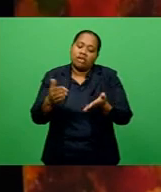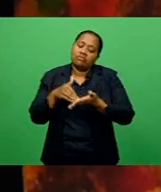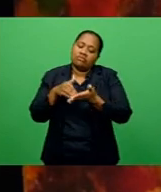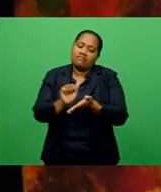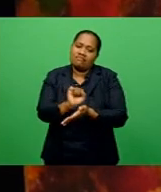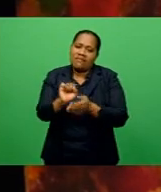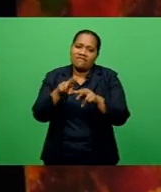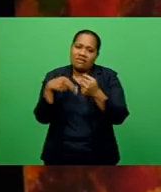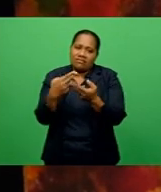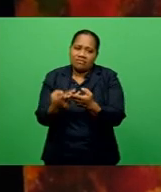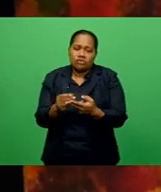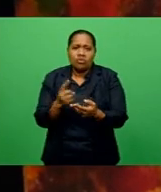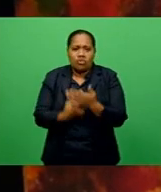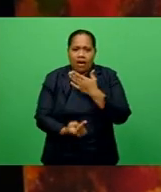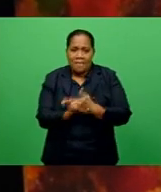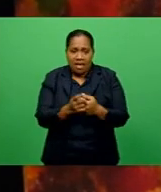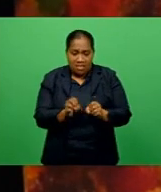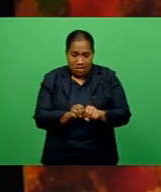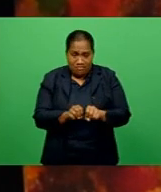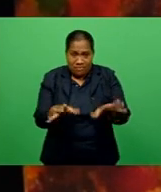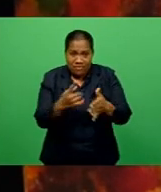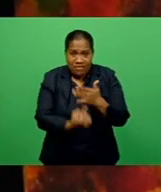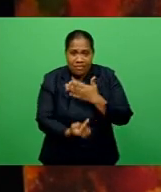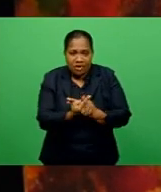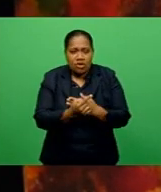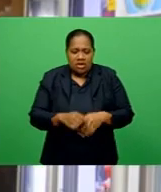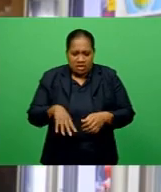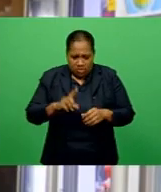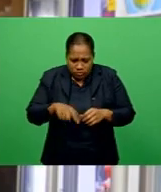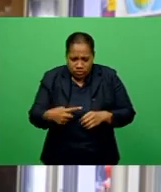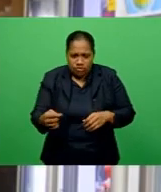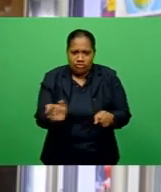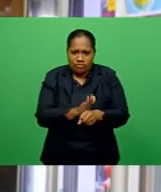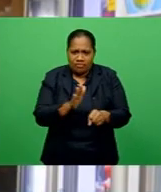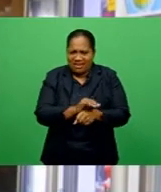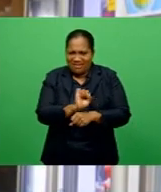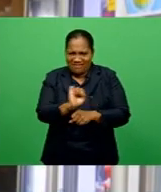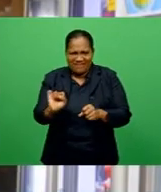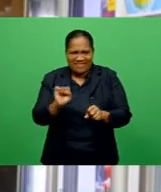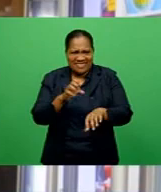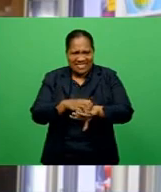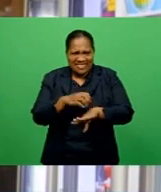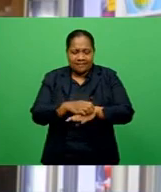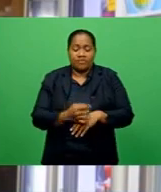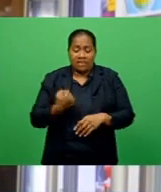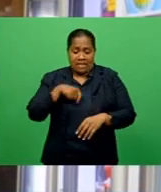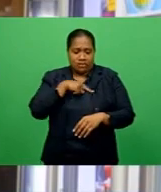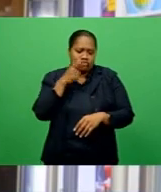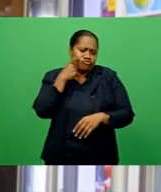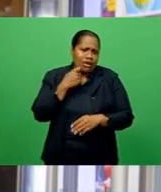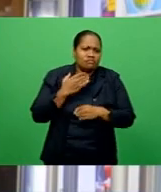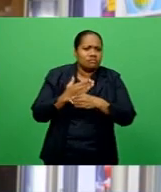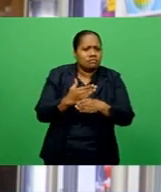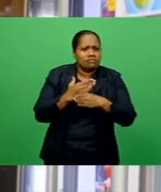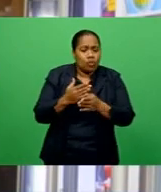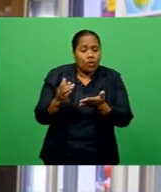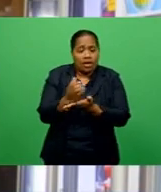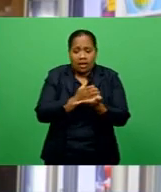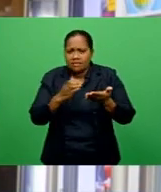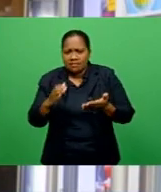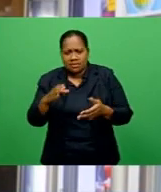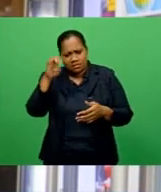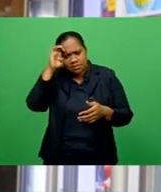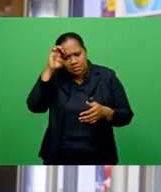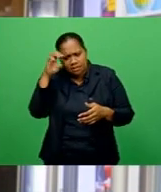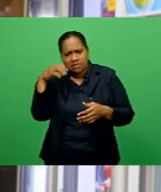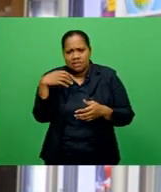them to ramp up their production in order to stay afloat. We are trying to work on customers' expectation and